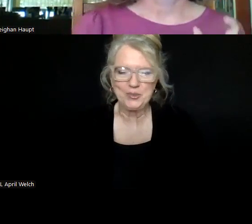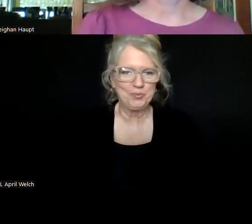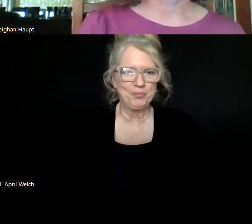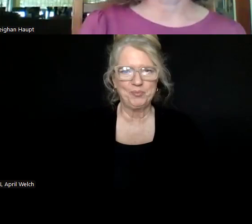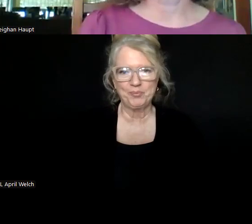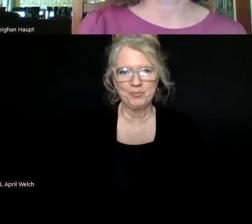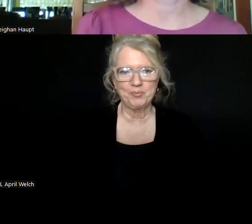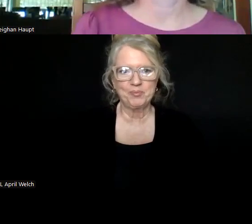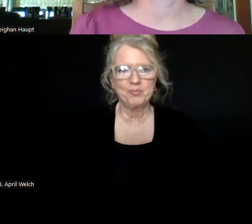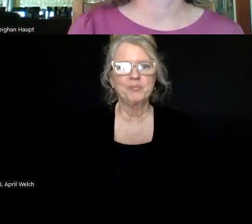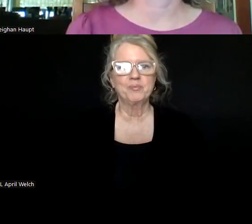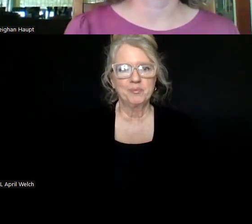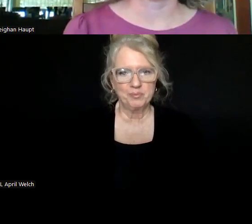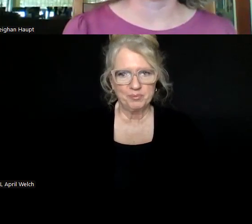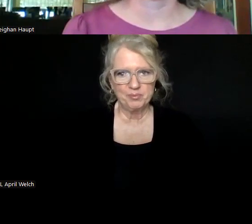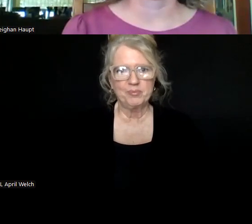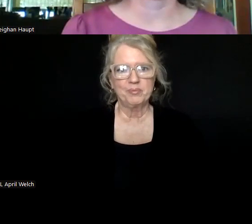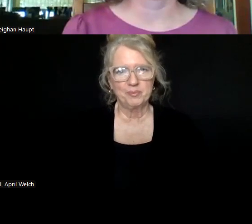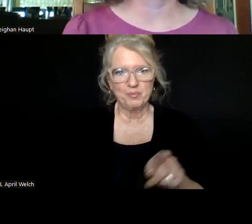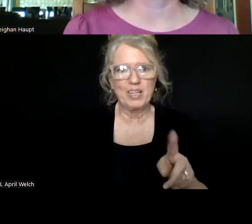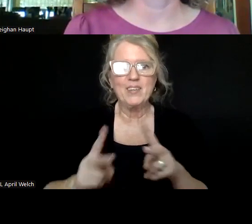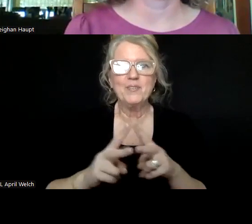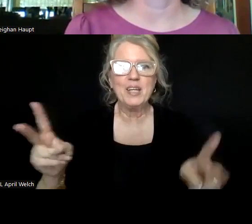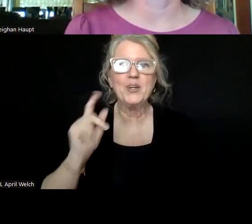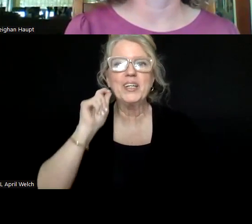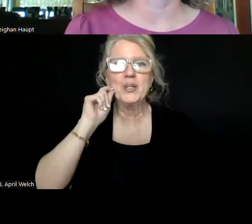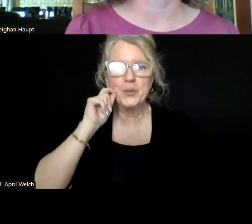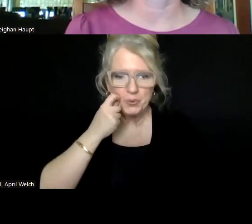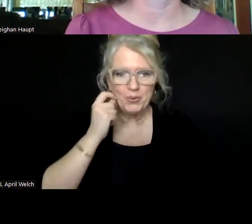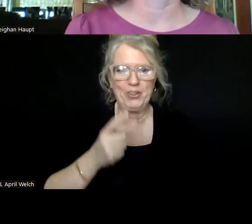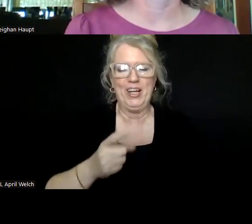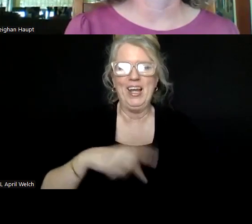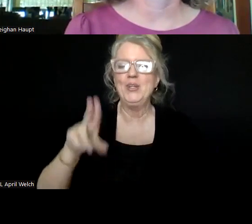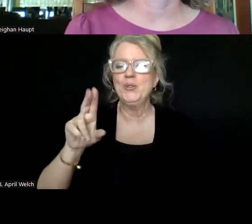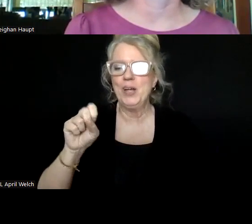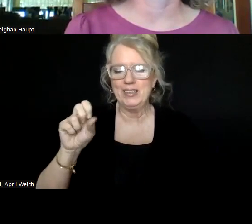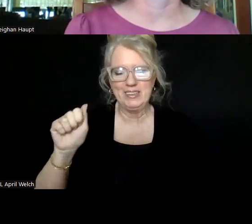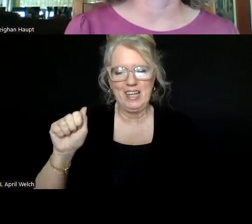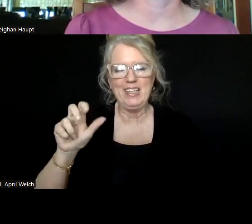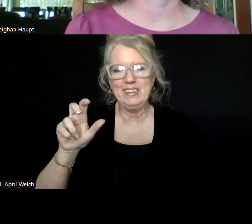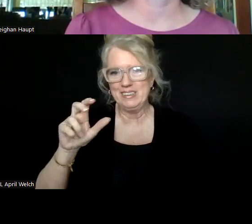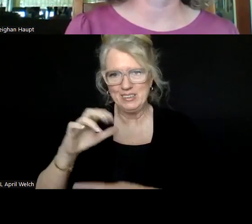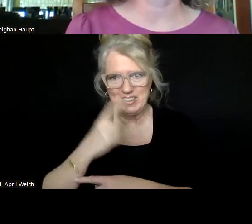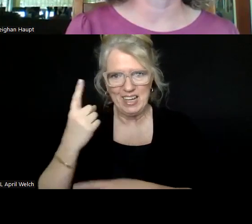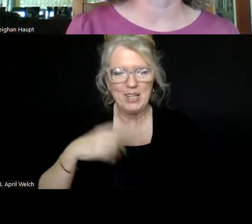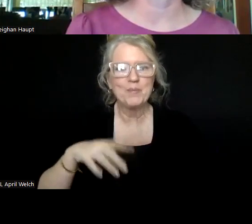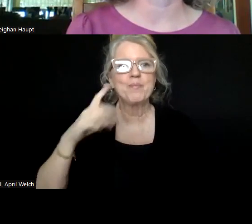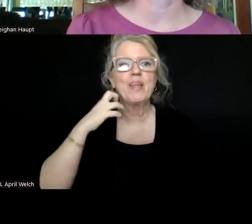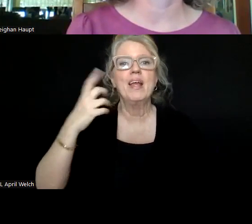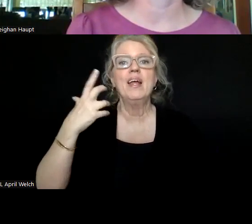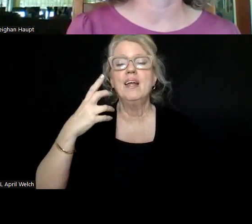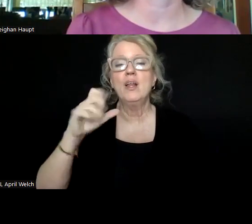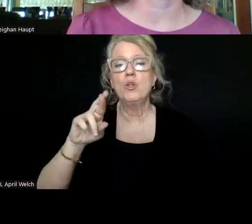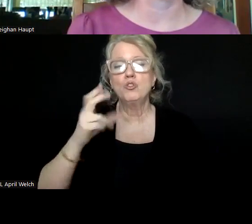Okay. This is very cool. USA Today reported on the Surgeon